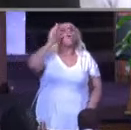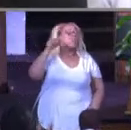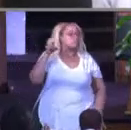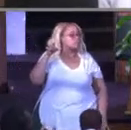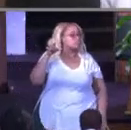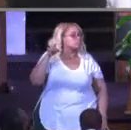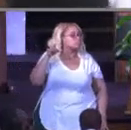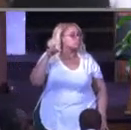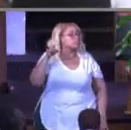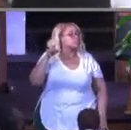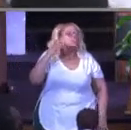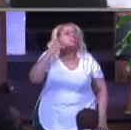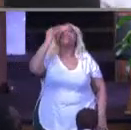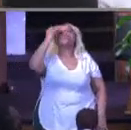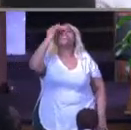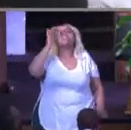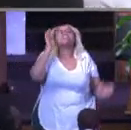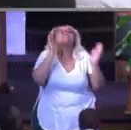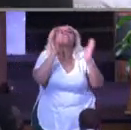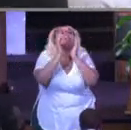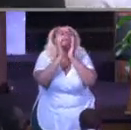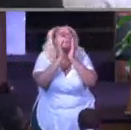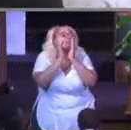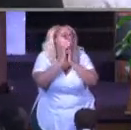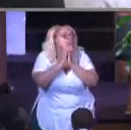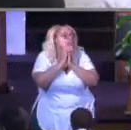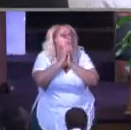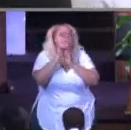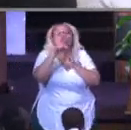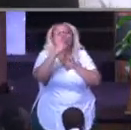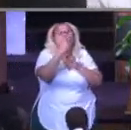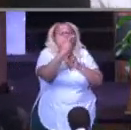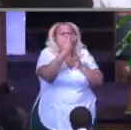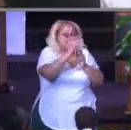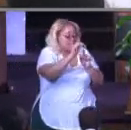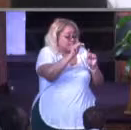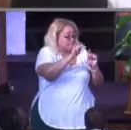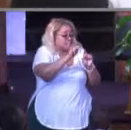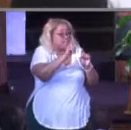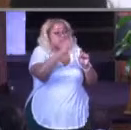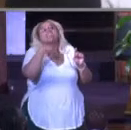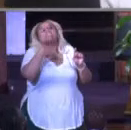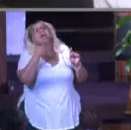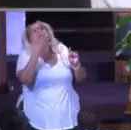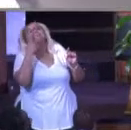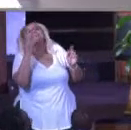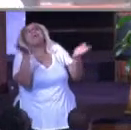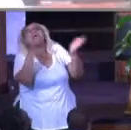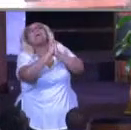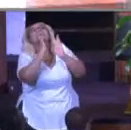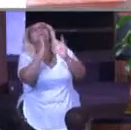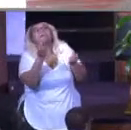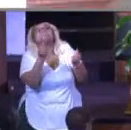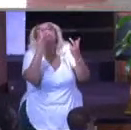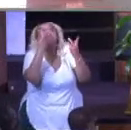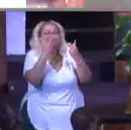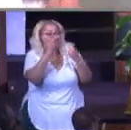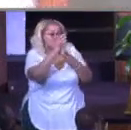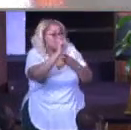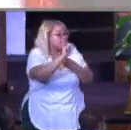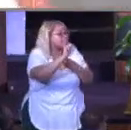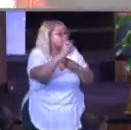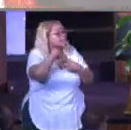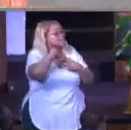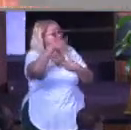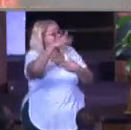this. Because you're thinking too small. You only want one gift. And God said, I'm waiting for you to ask for many gifts. He